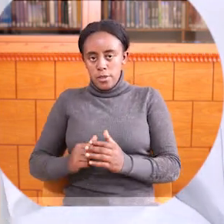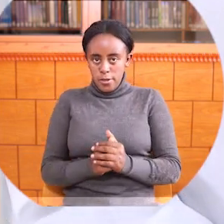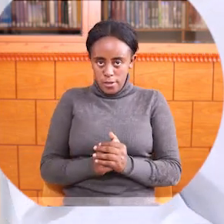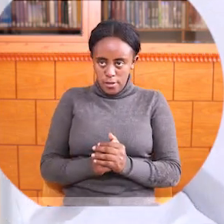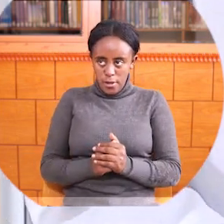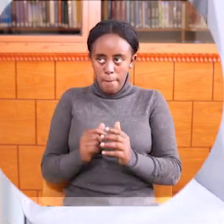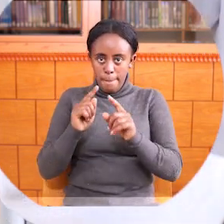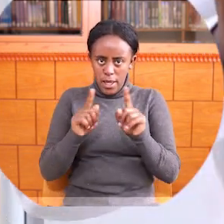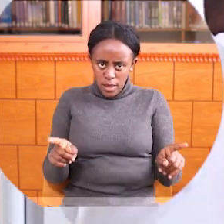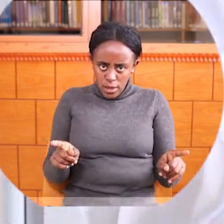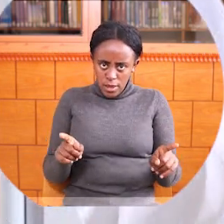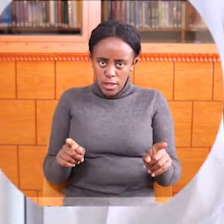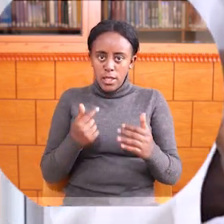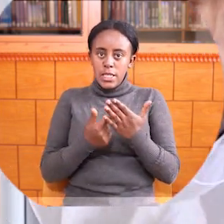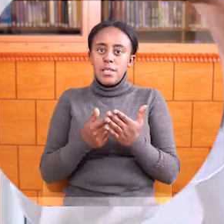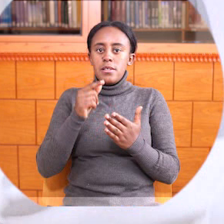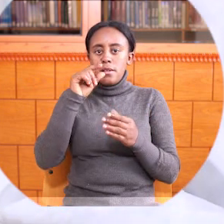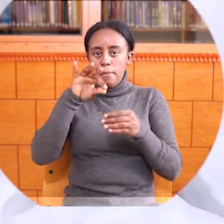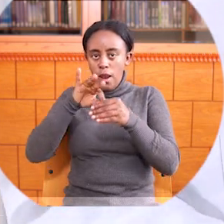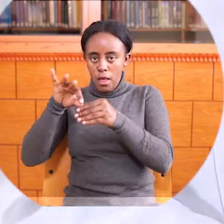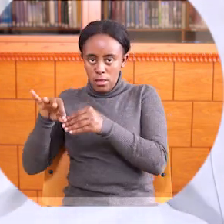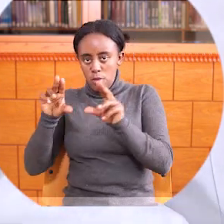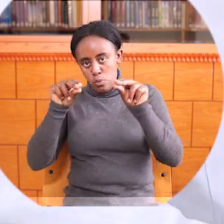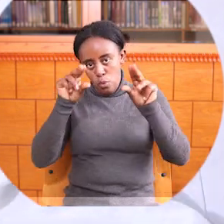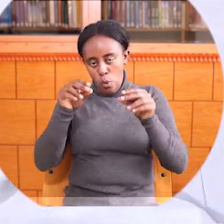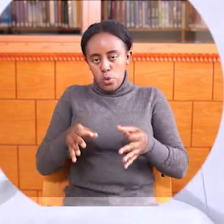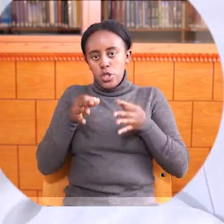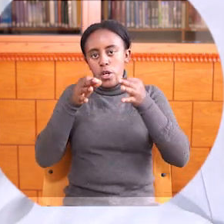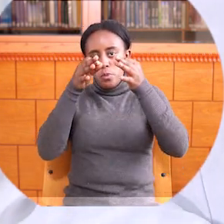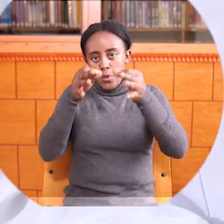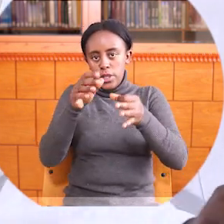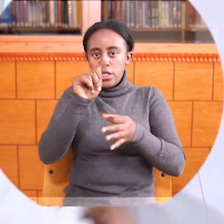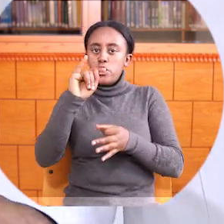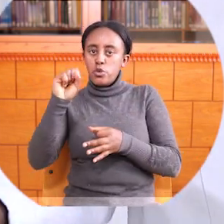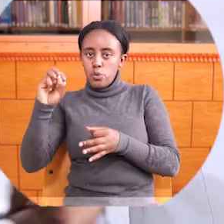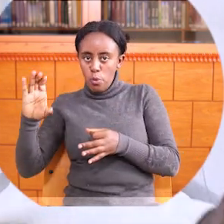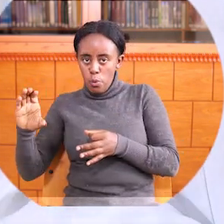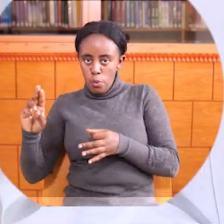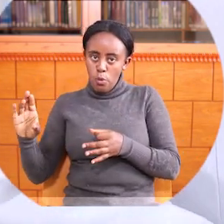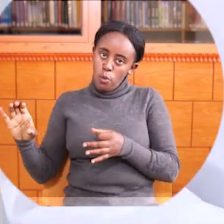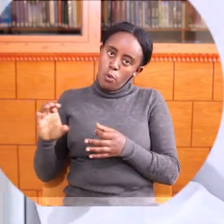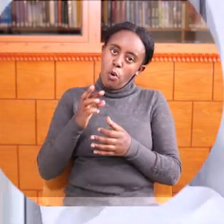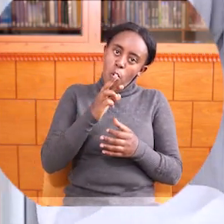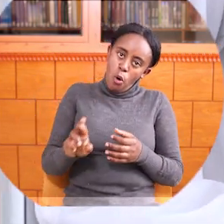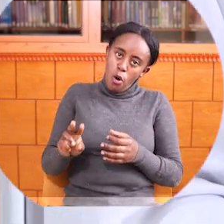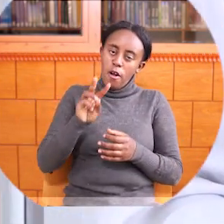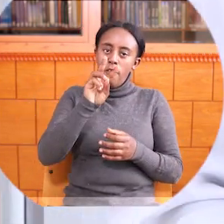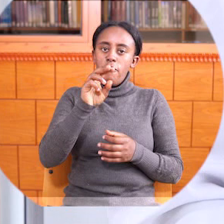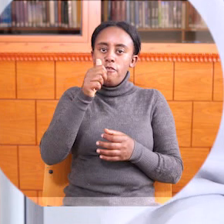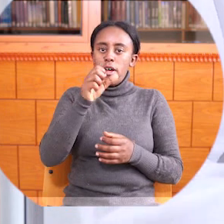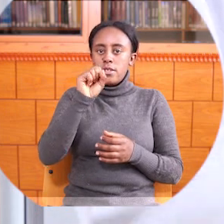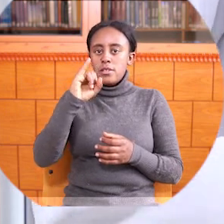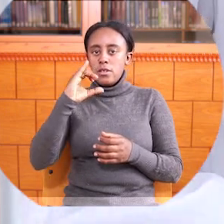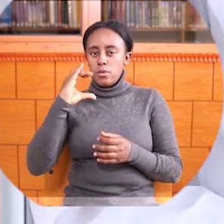but these plants have no transporting tissue, or what we call it vascular